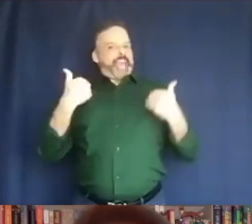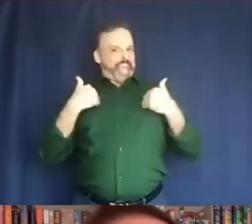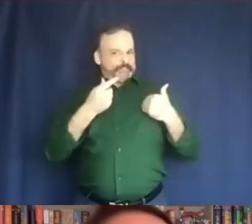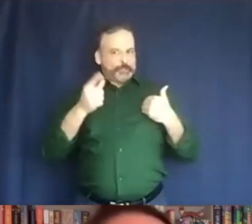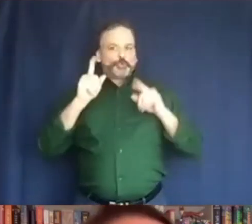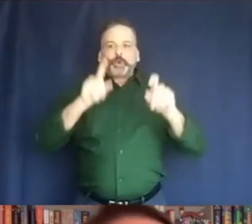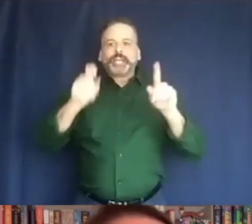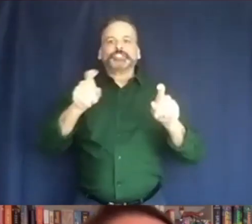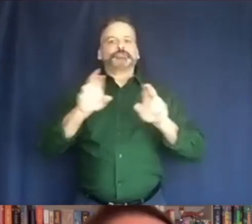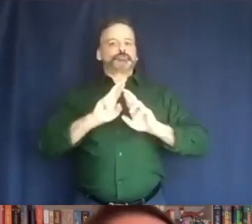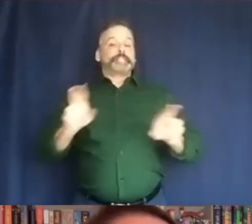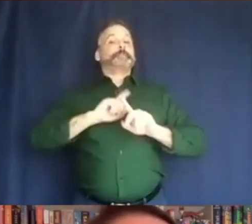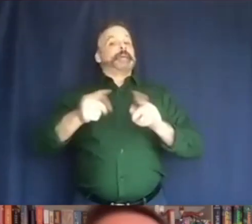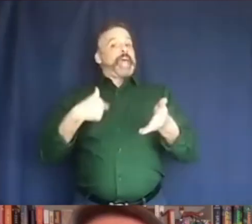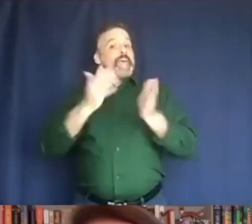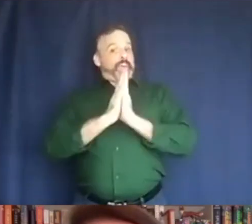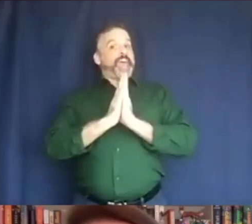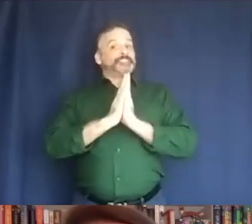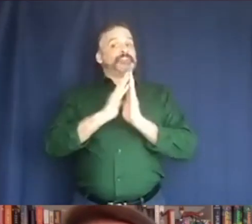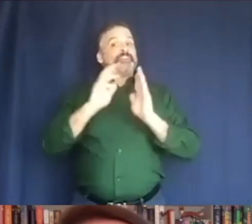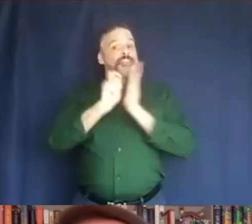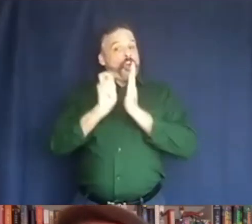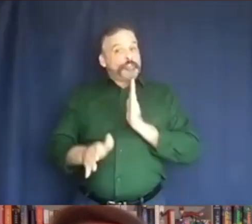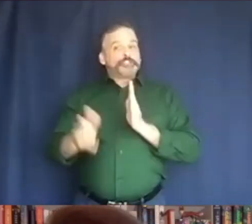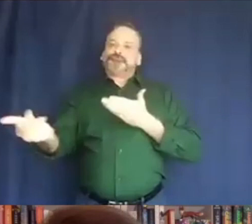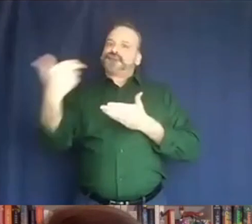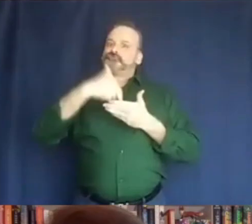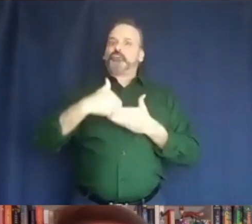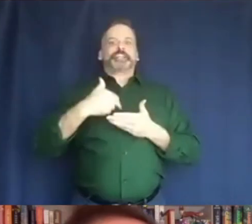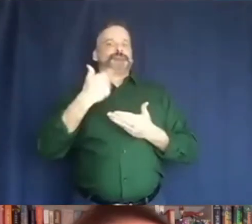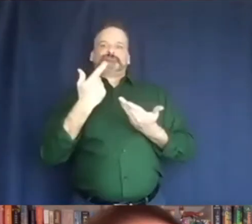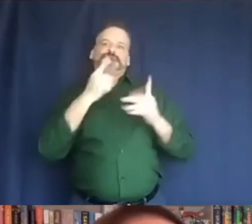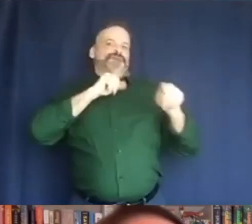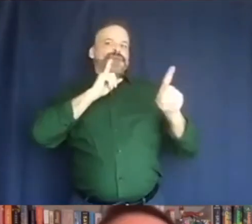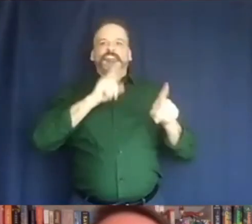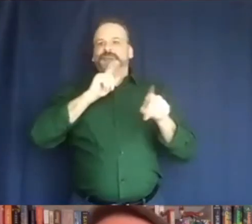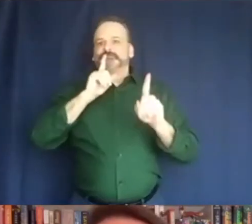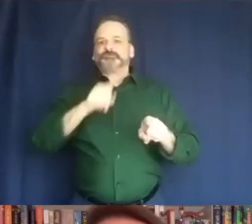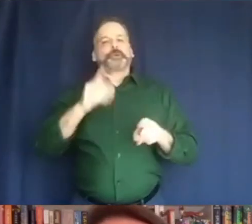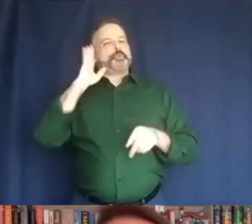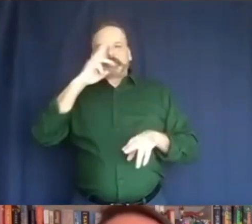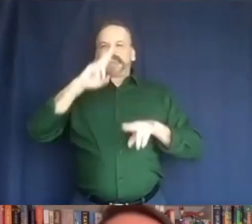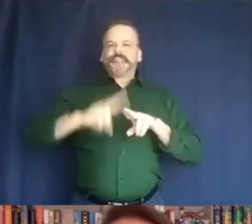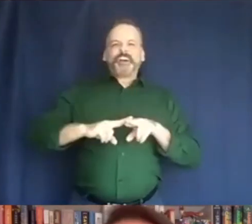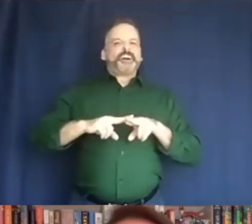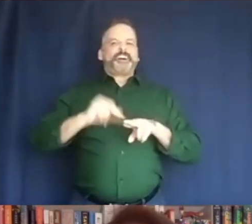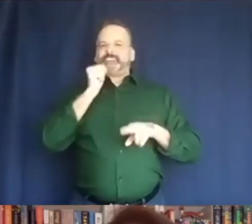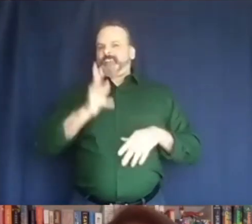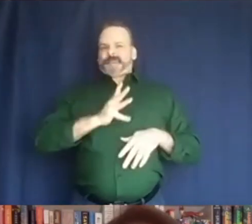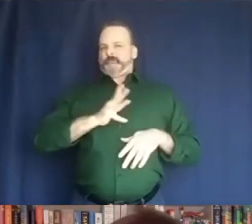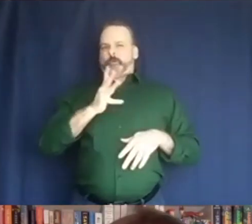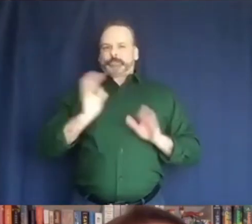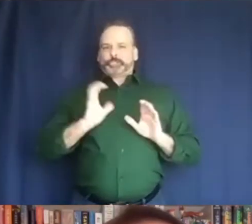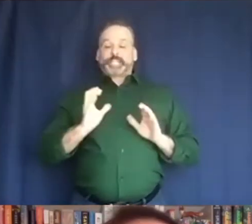in and make it conversational. I know this is going to be a fun and informative chat. So, modern